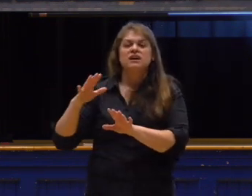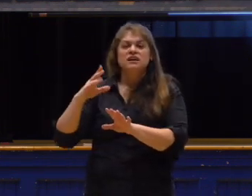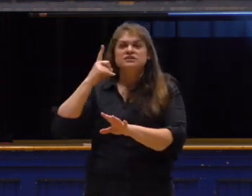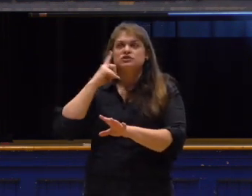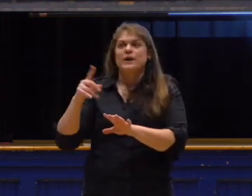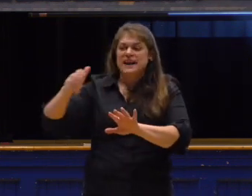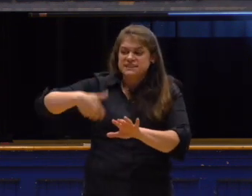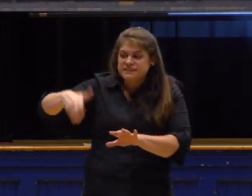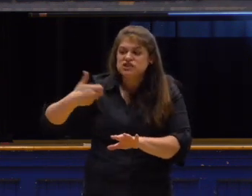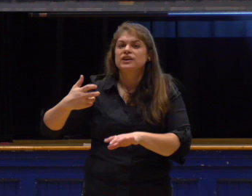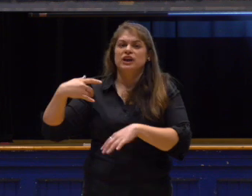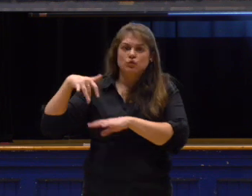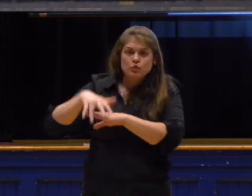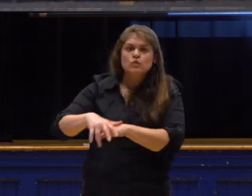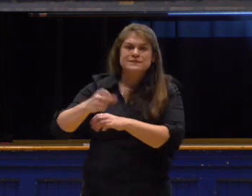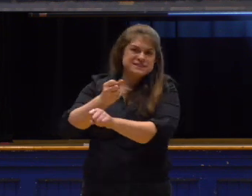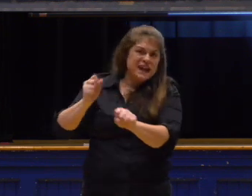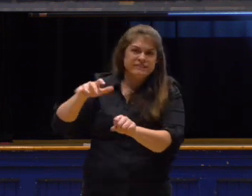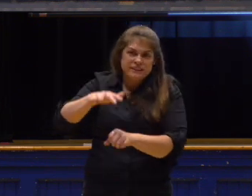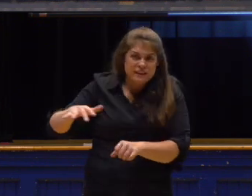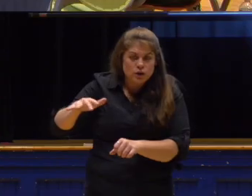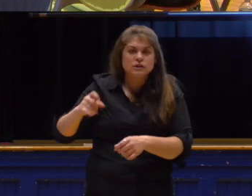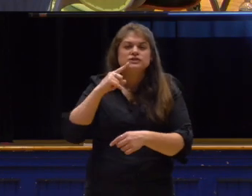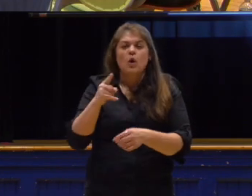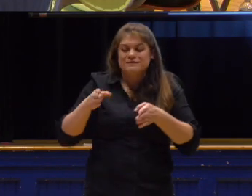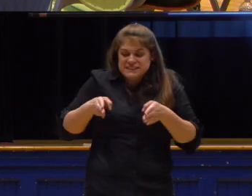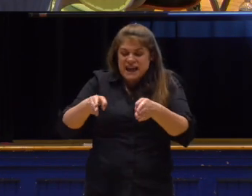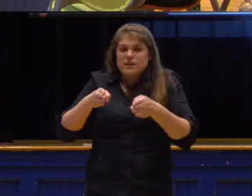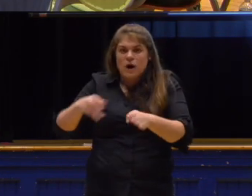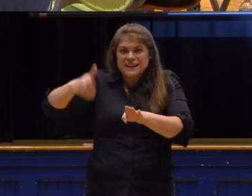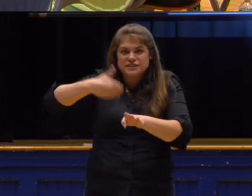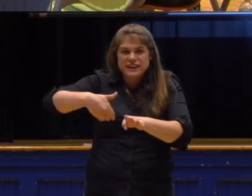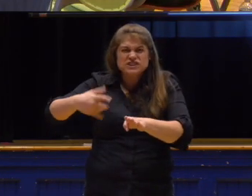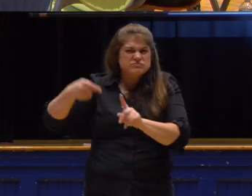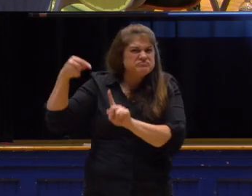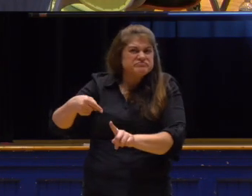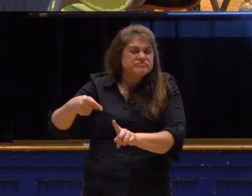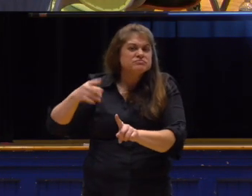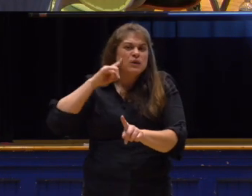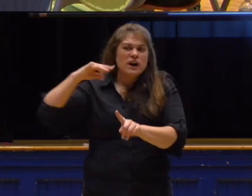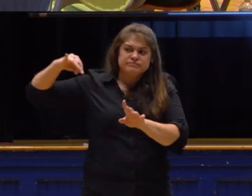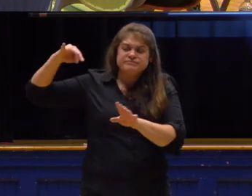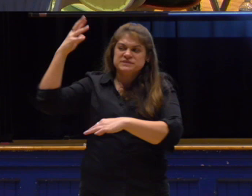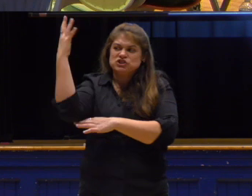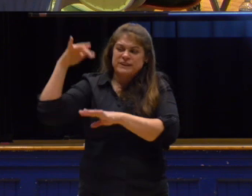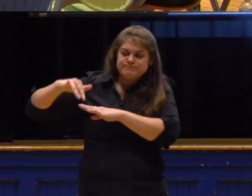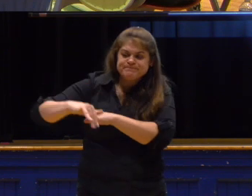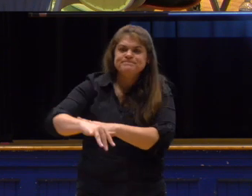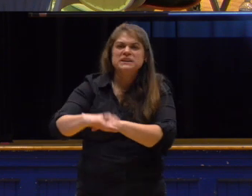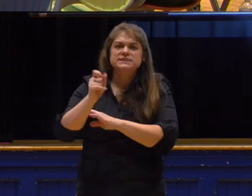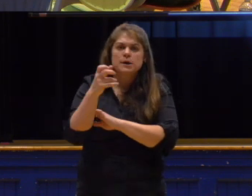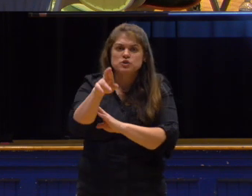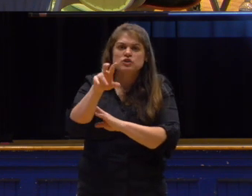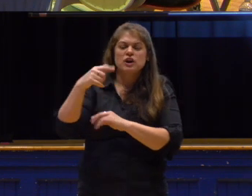root spading that they're doing out there. yeah. So for the sidewalk excavation, for instance, where the tree belt runs down Sumner, where we